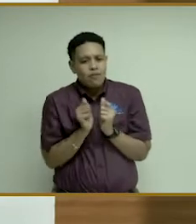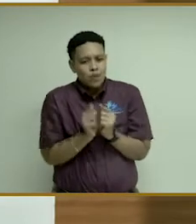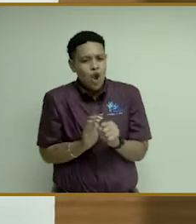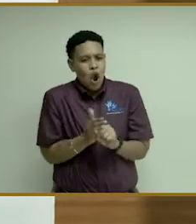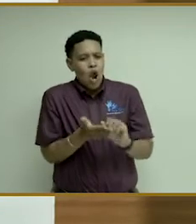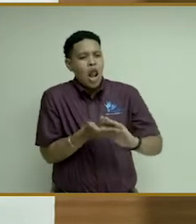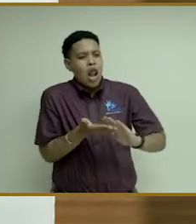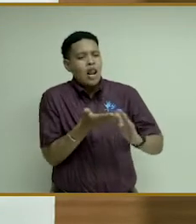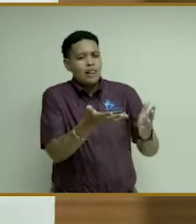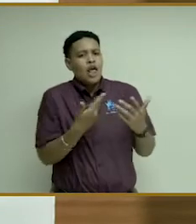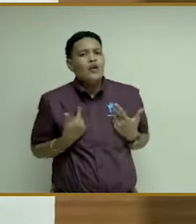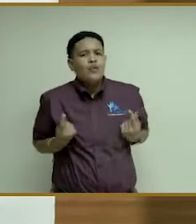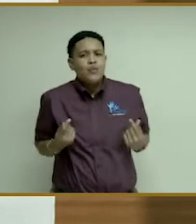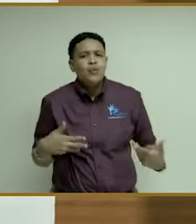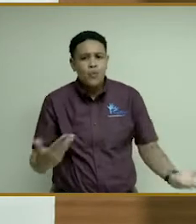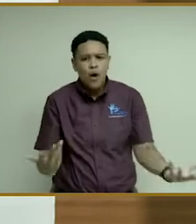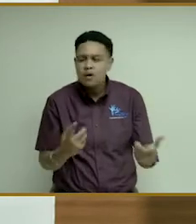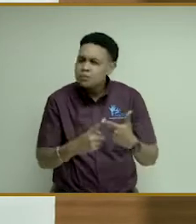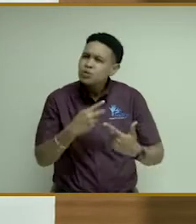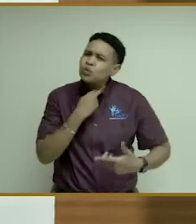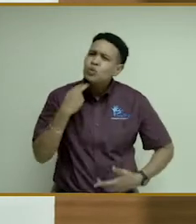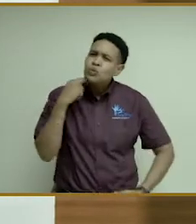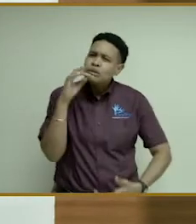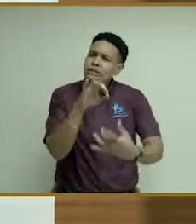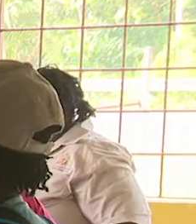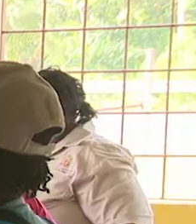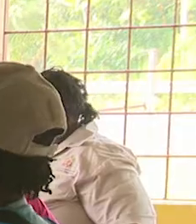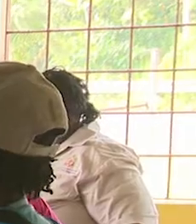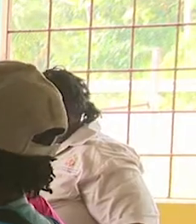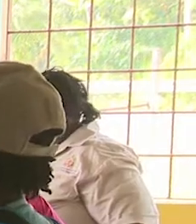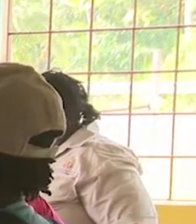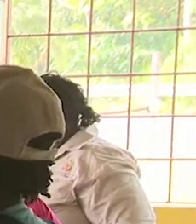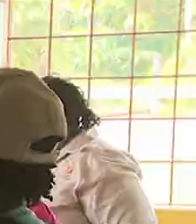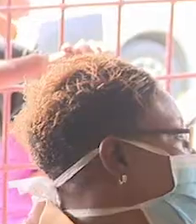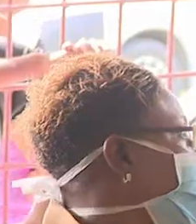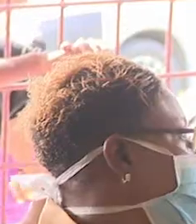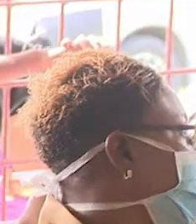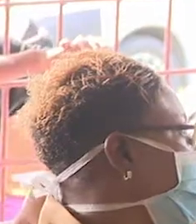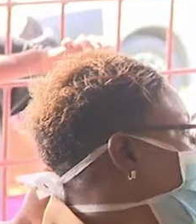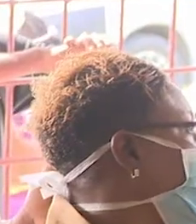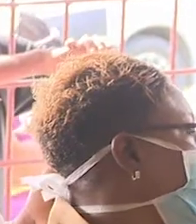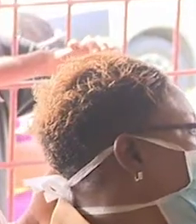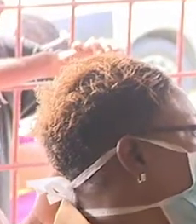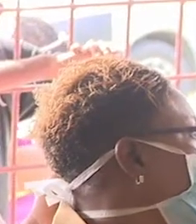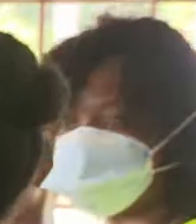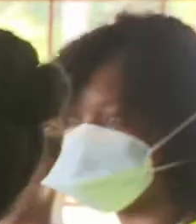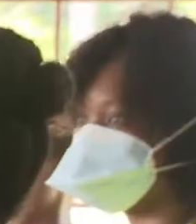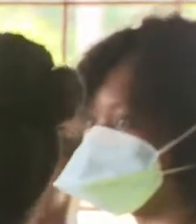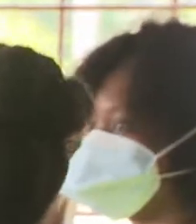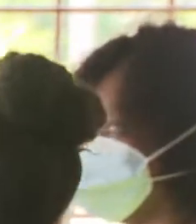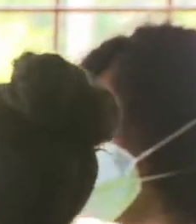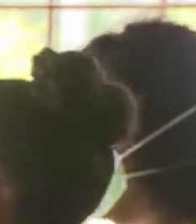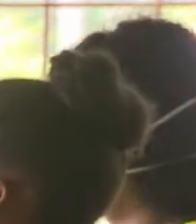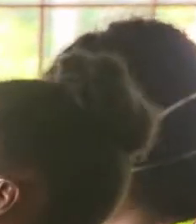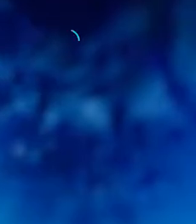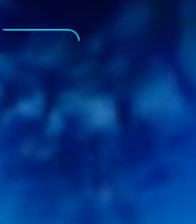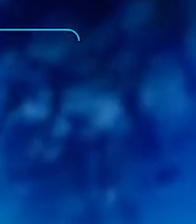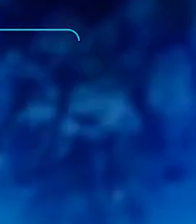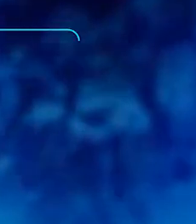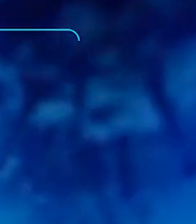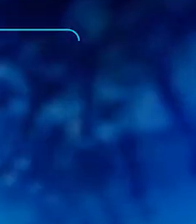and the risks that are associated with that. There are some specific things that we have to do and are doing